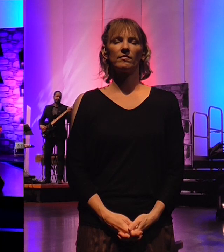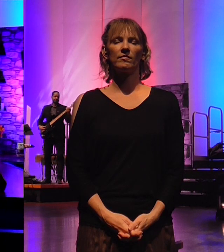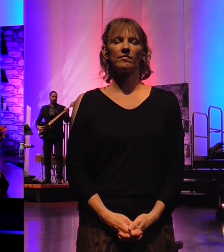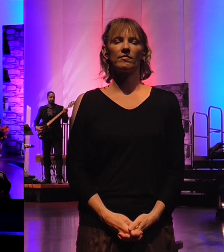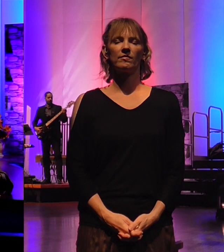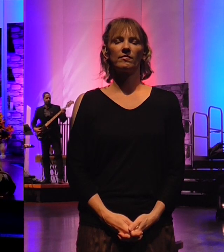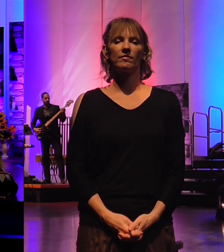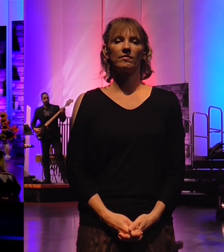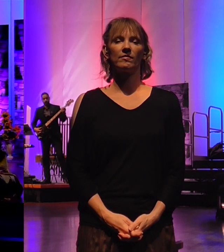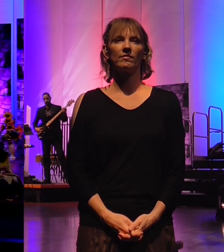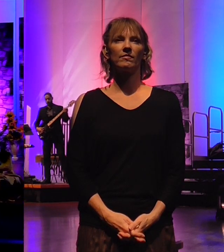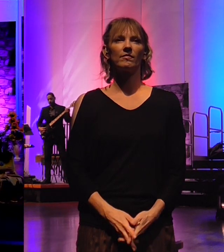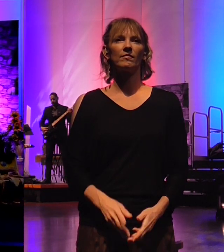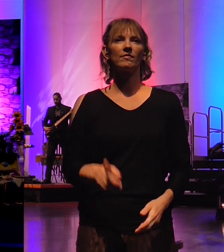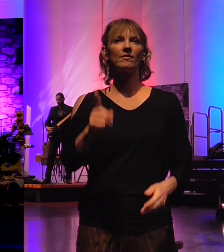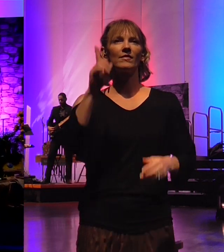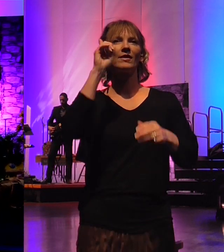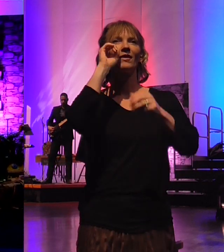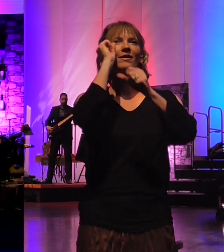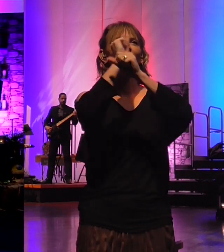Imagine what you want.